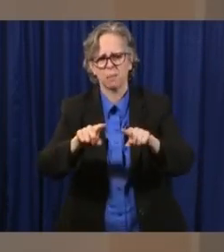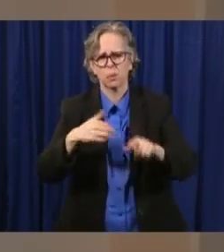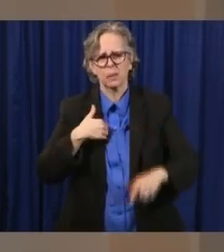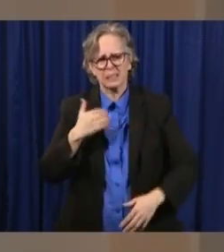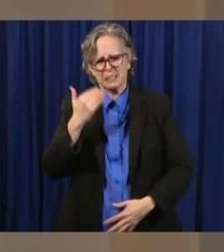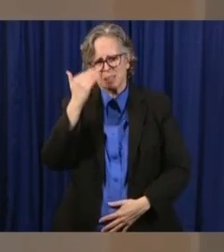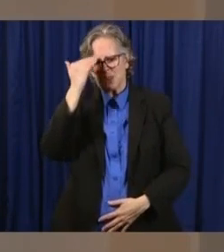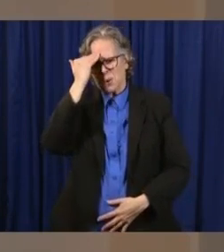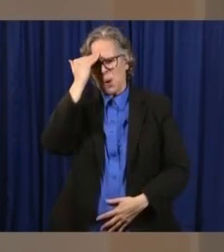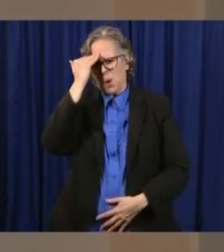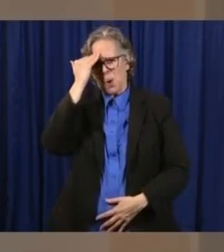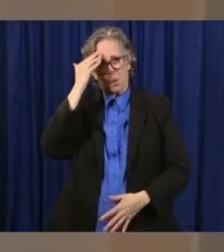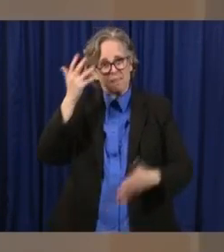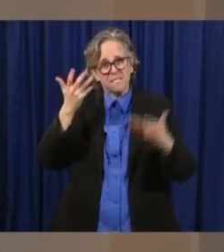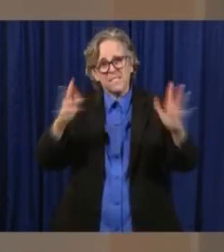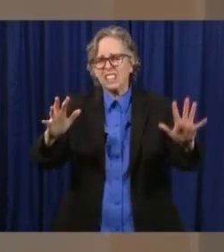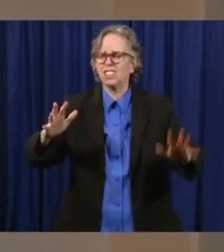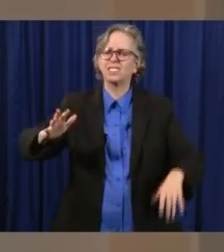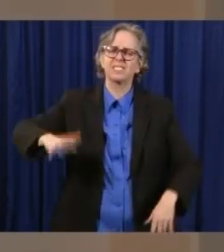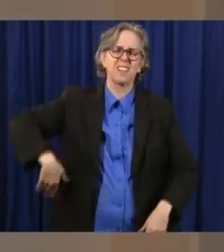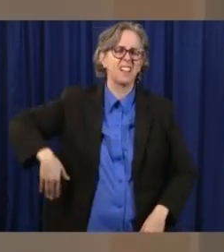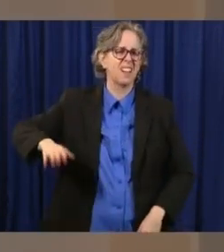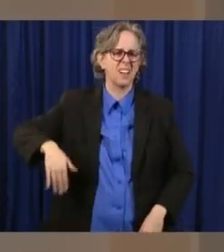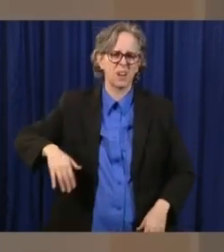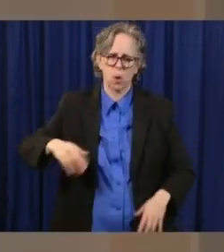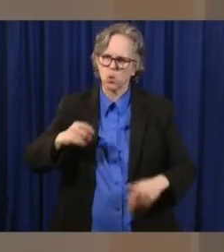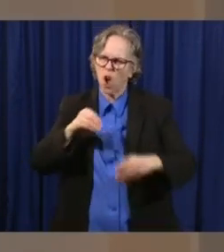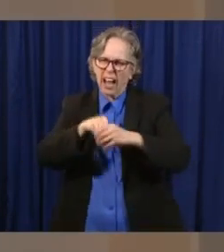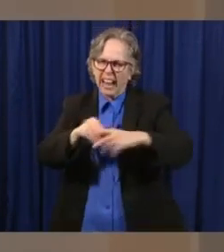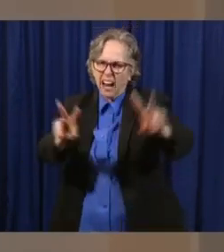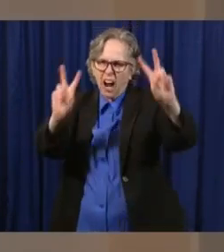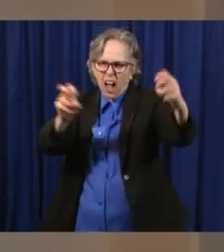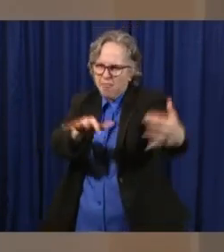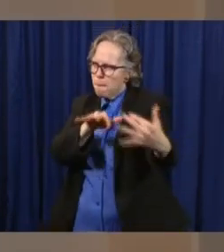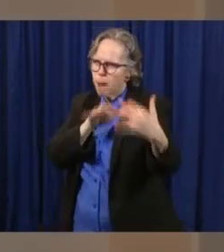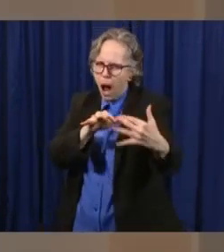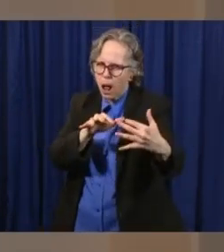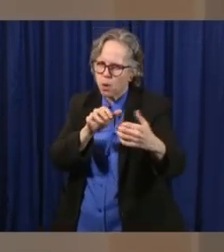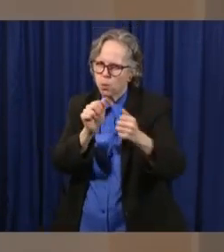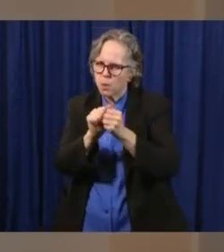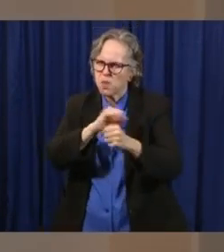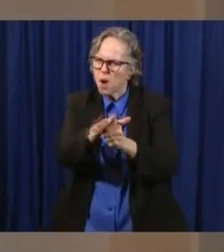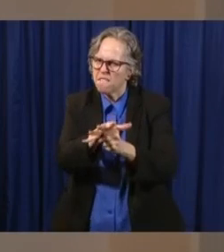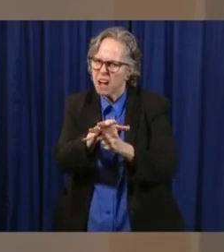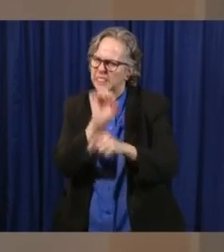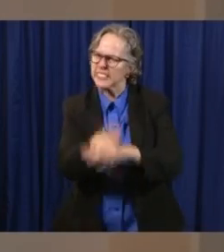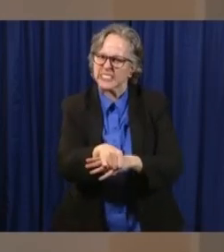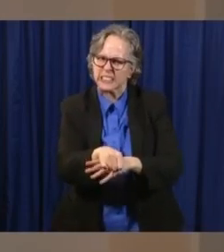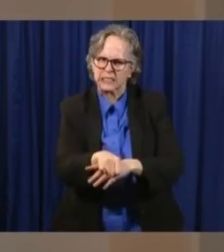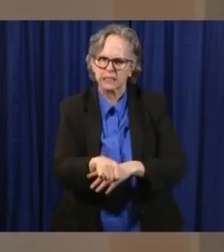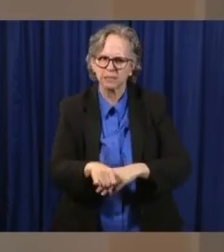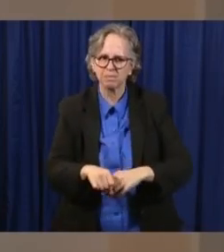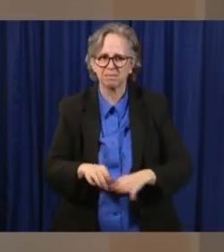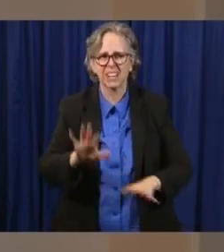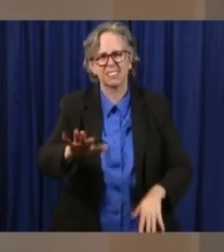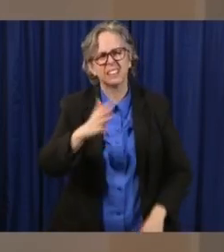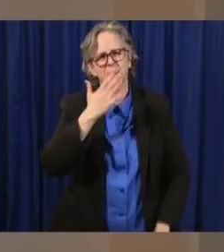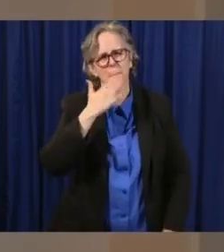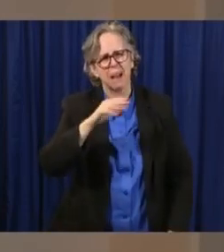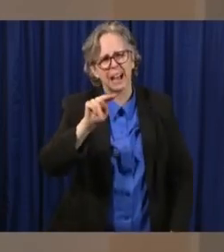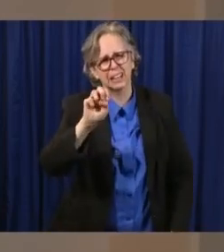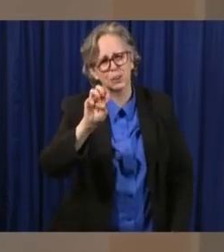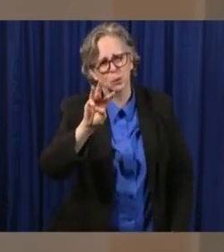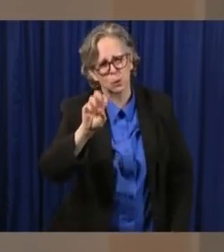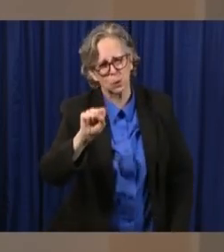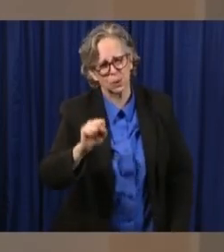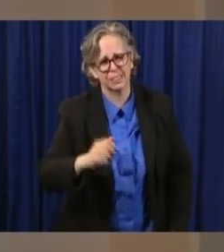to be won. And that's the bad news. But another consideration also as you look at this is something